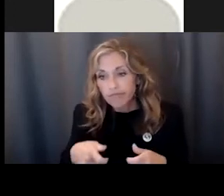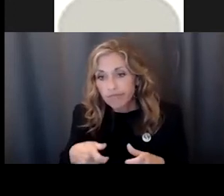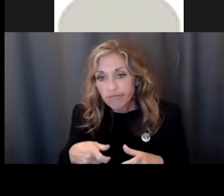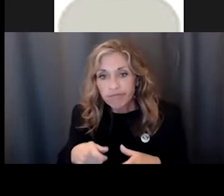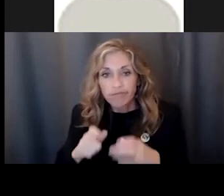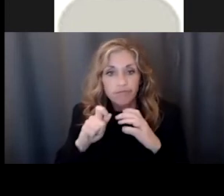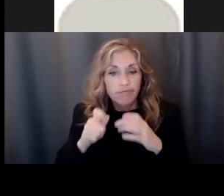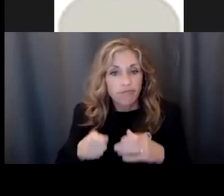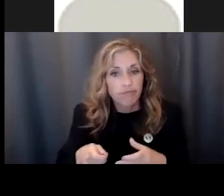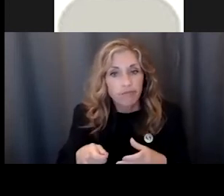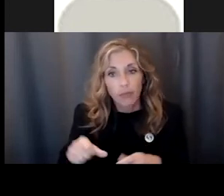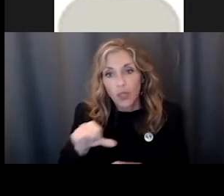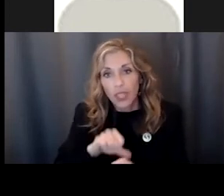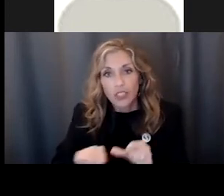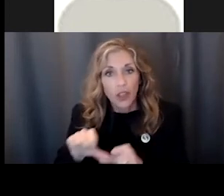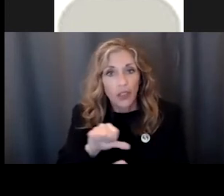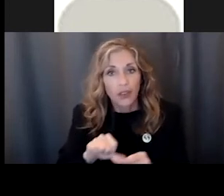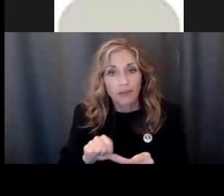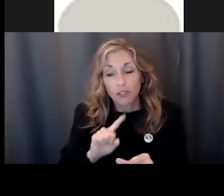Really great, really special.